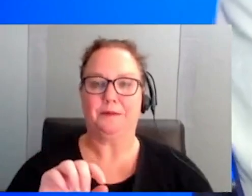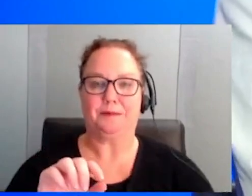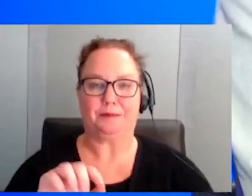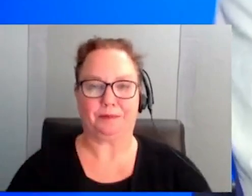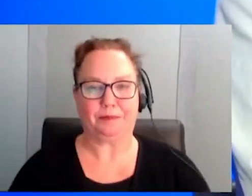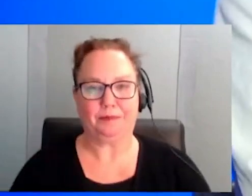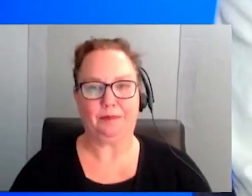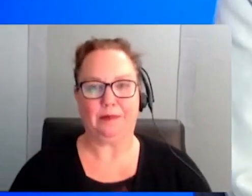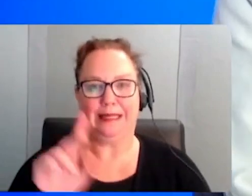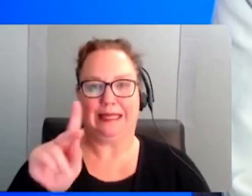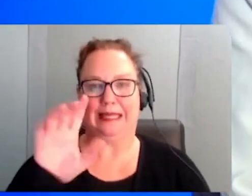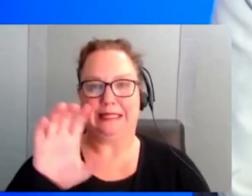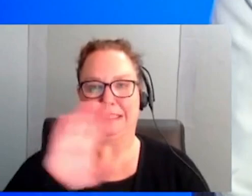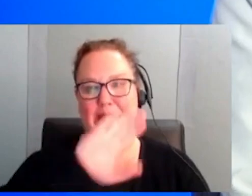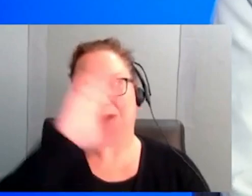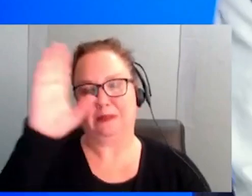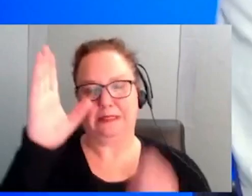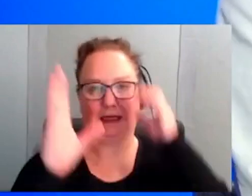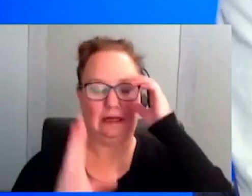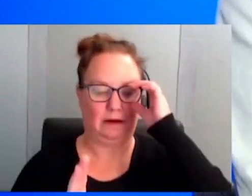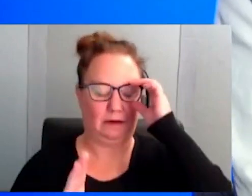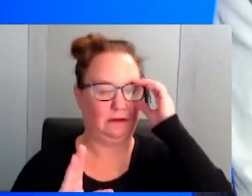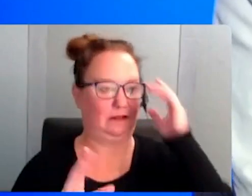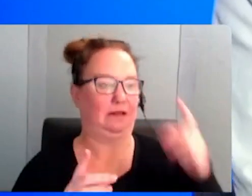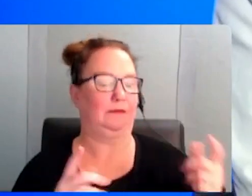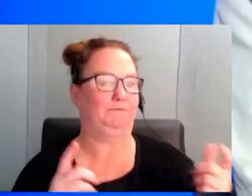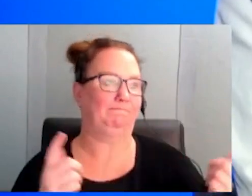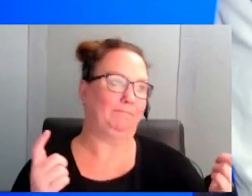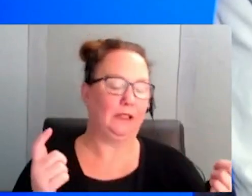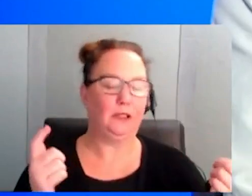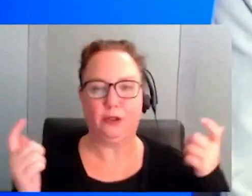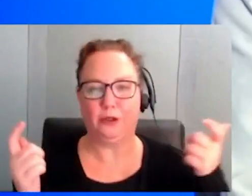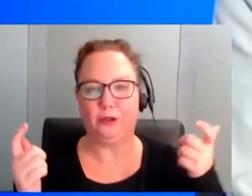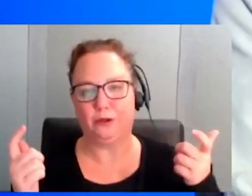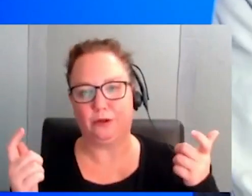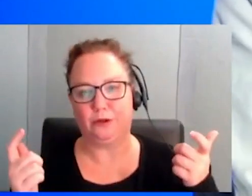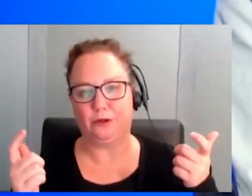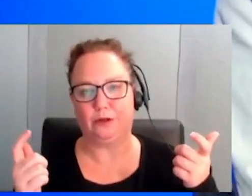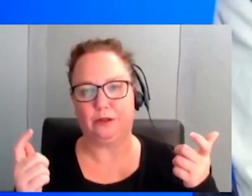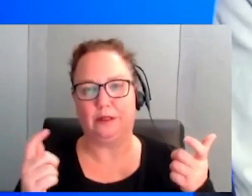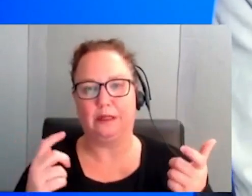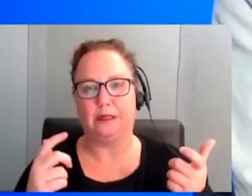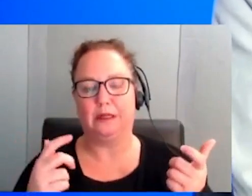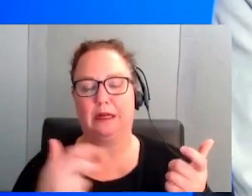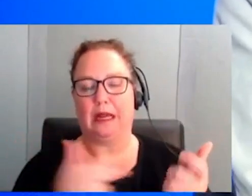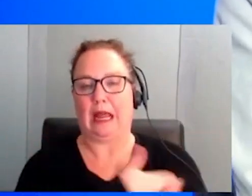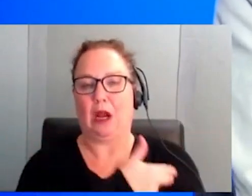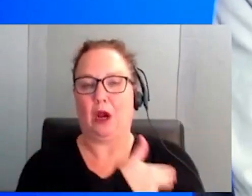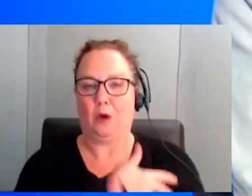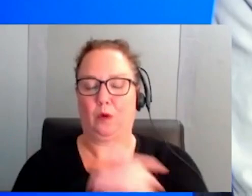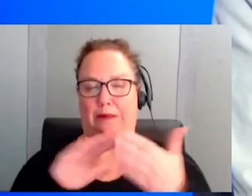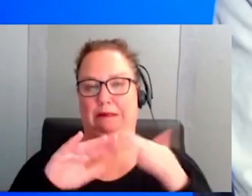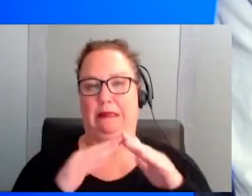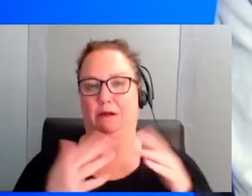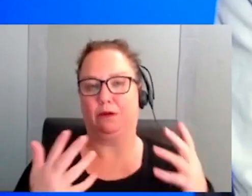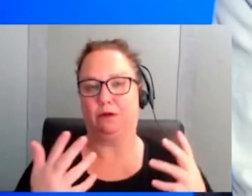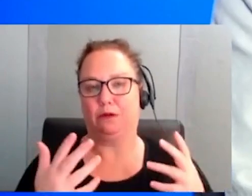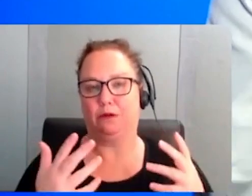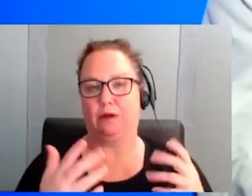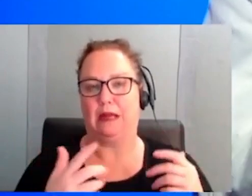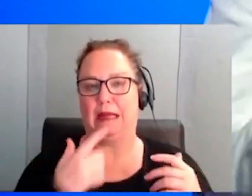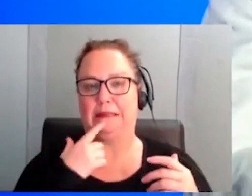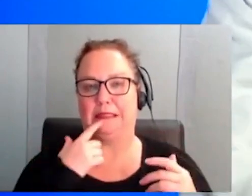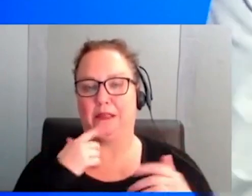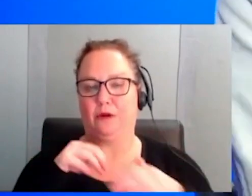Kansas City was never a huge heroin town, so to speak. I mean, I say that because you can go to